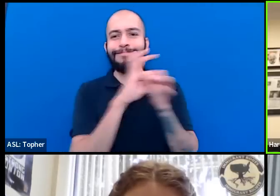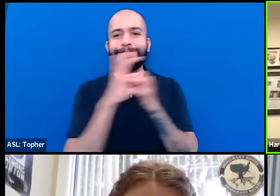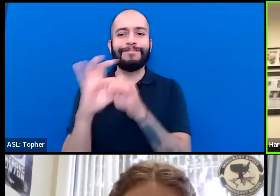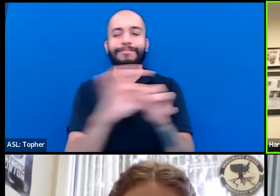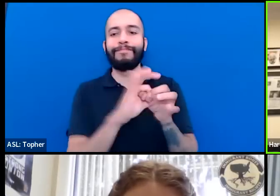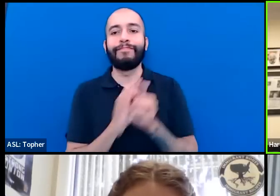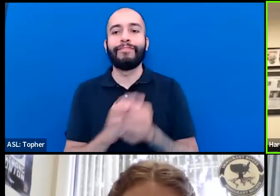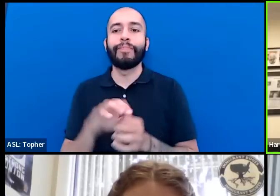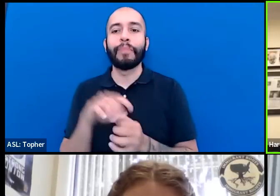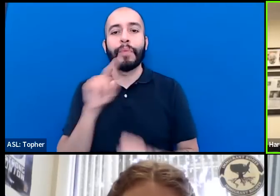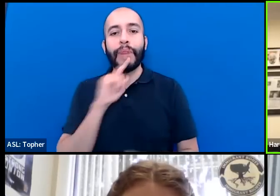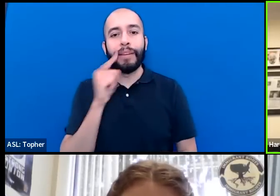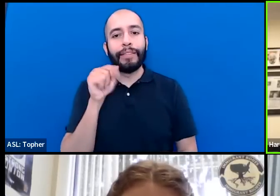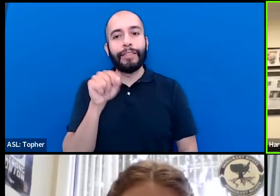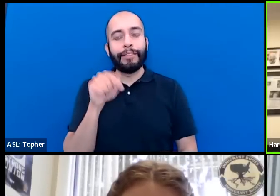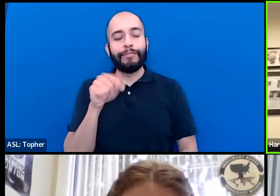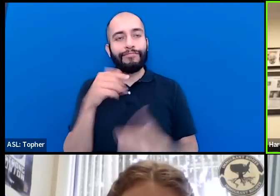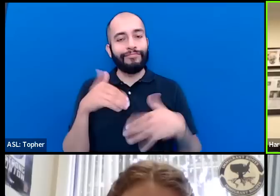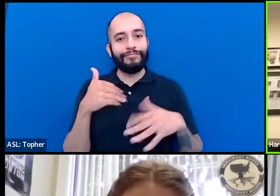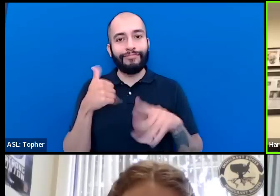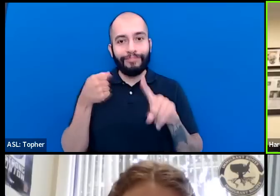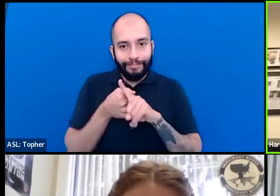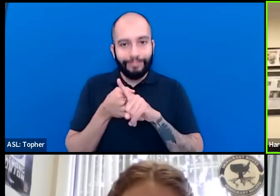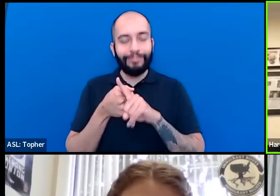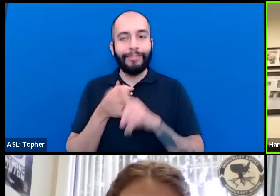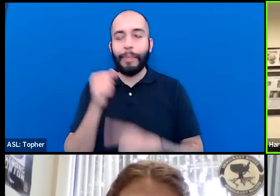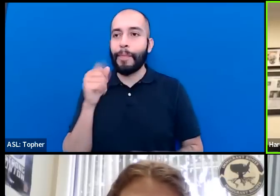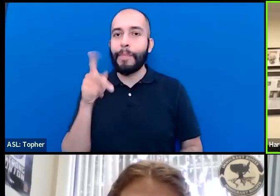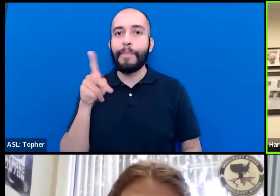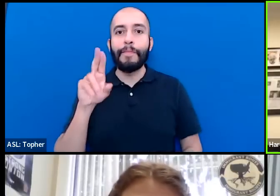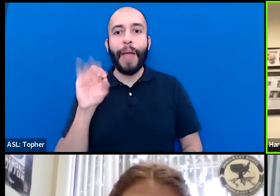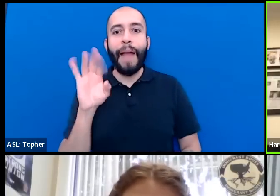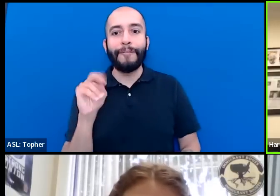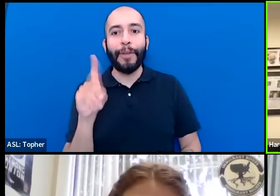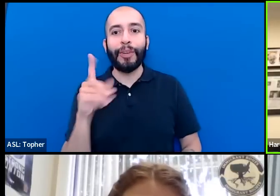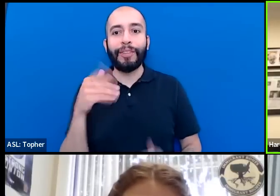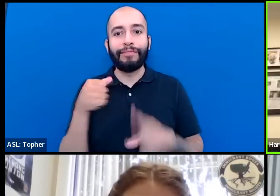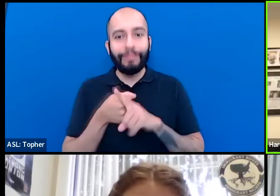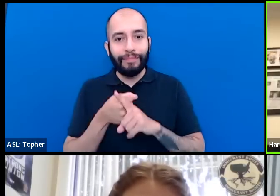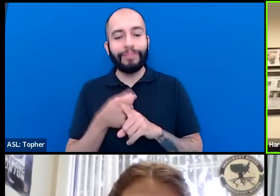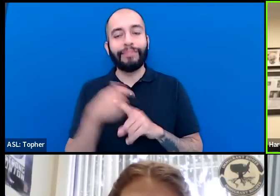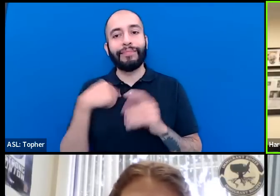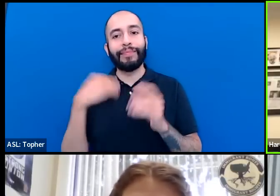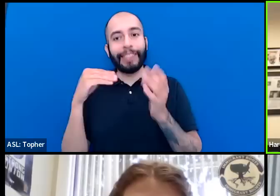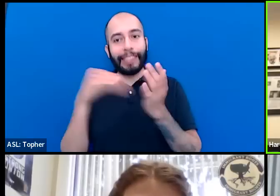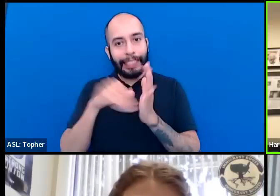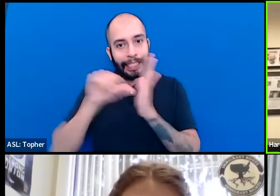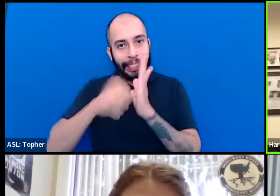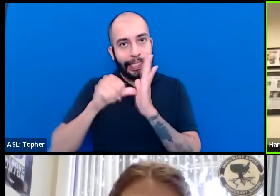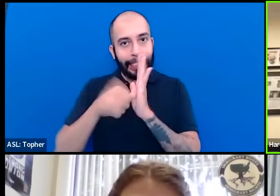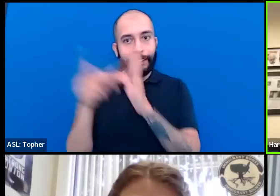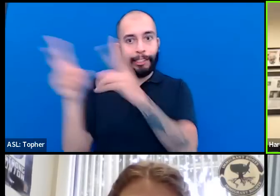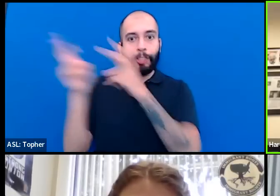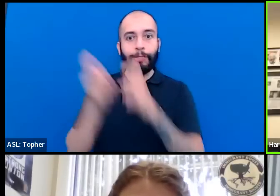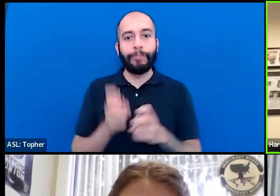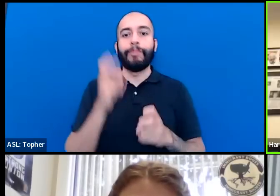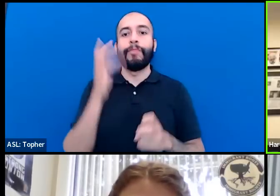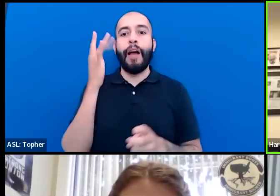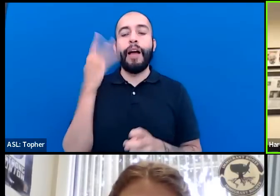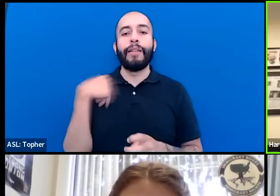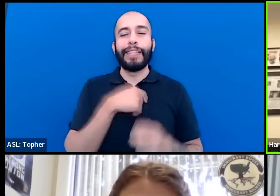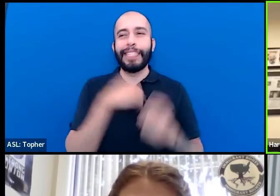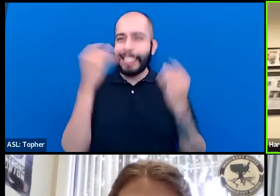because as we contemplate what is really required to take these remarkable achievements that we're talking about